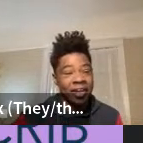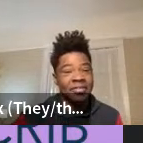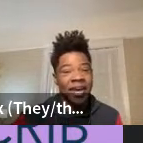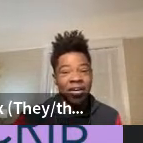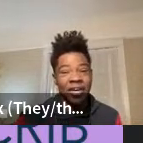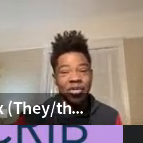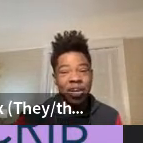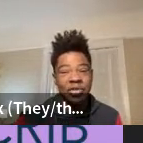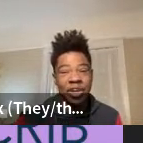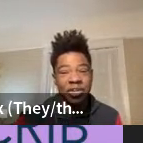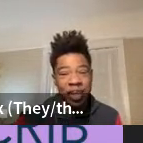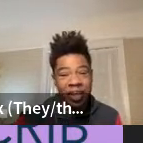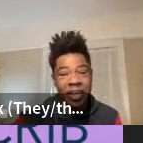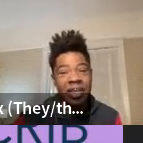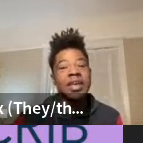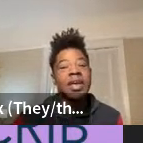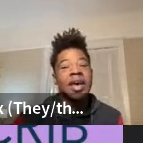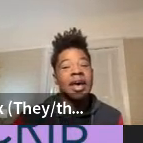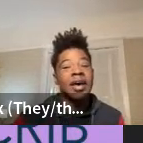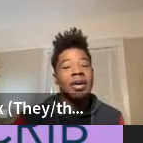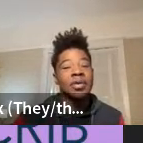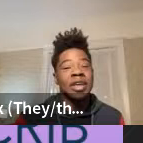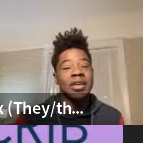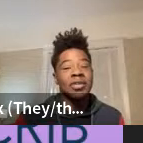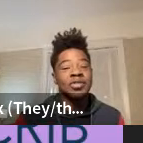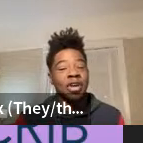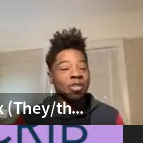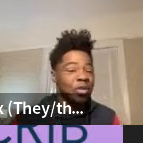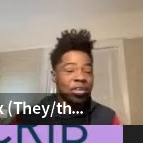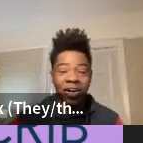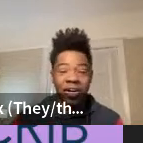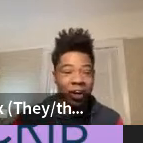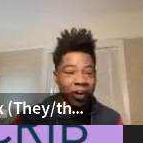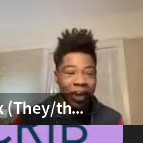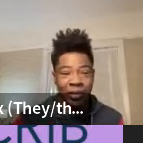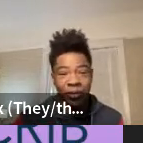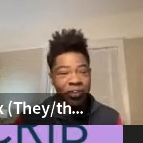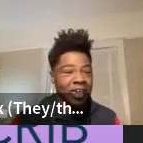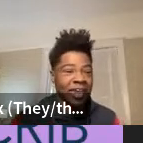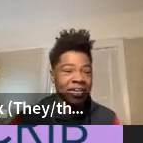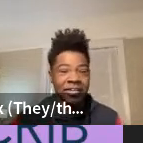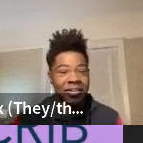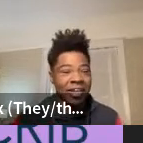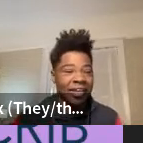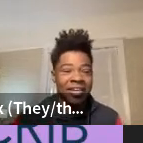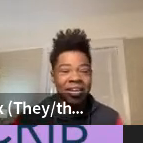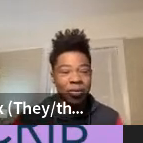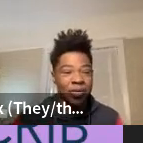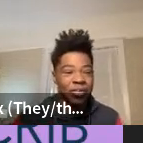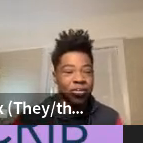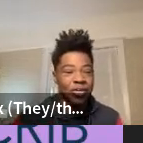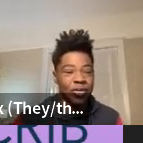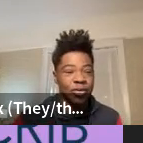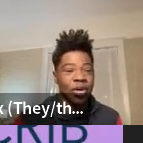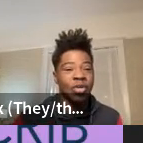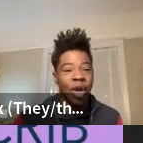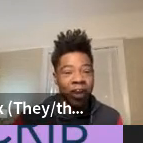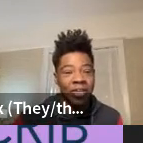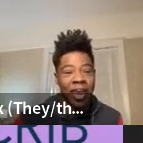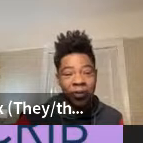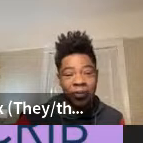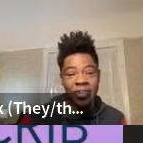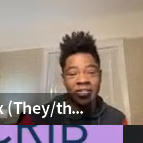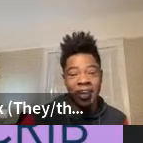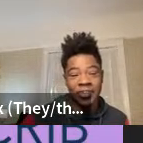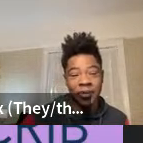after a fire in 2023, we struggled with our landlords and land keepers to